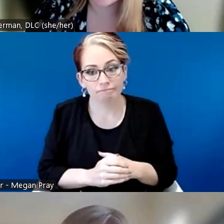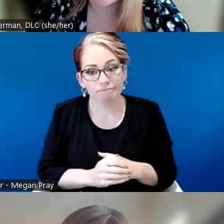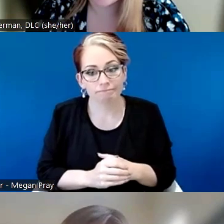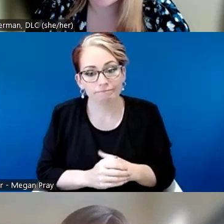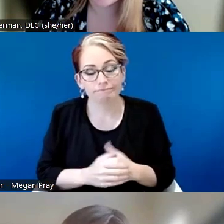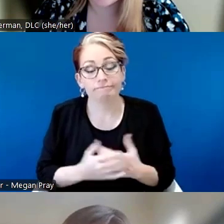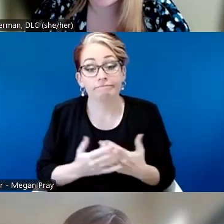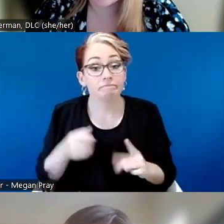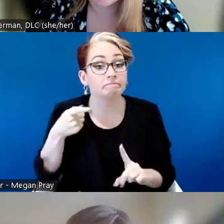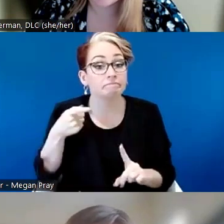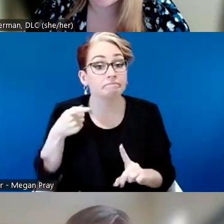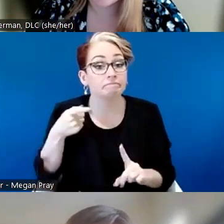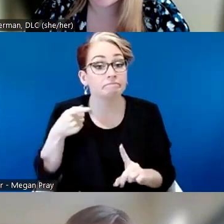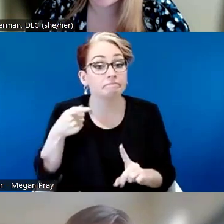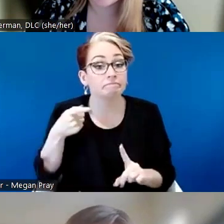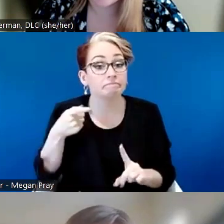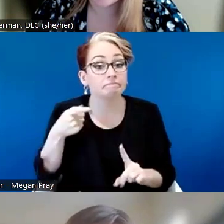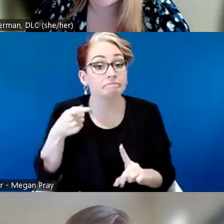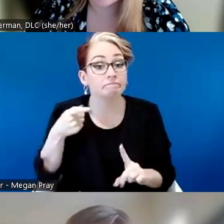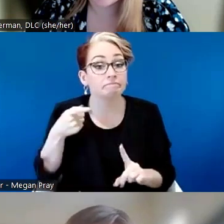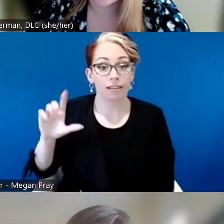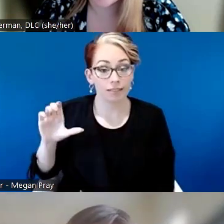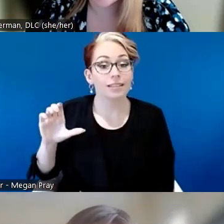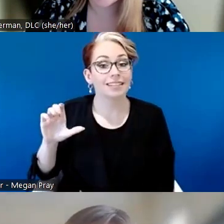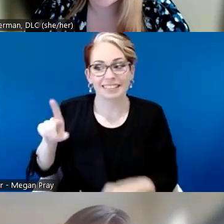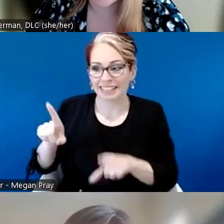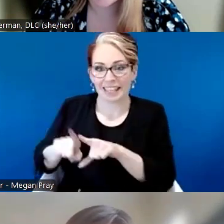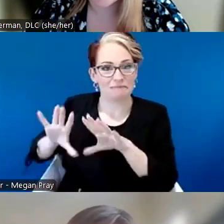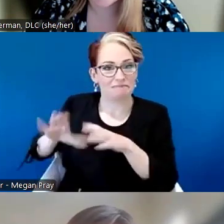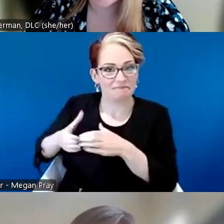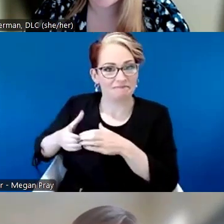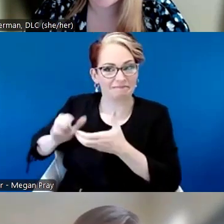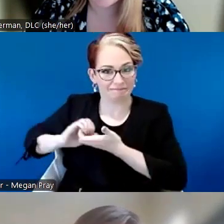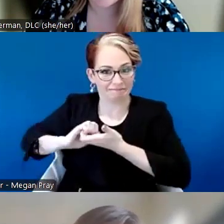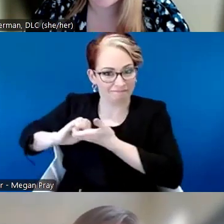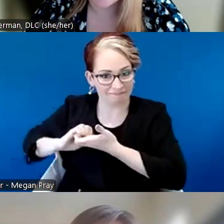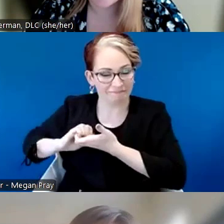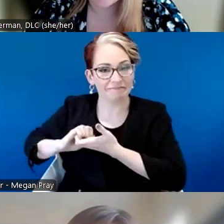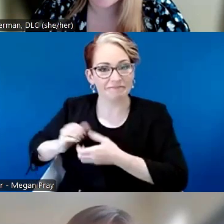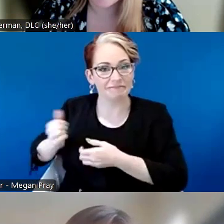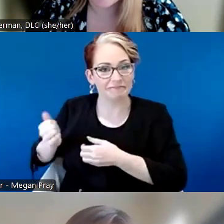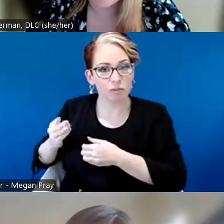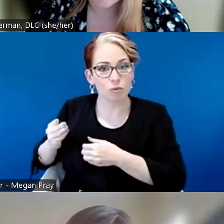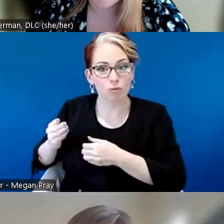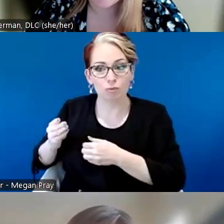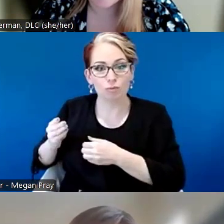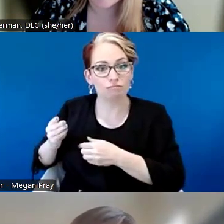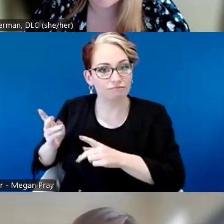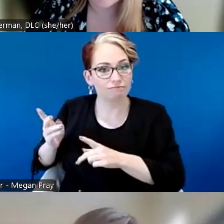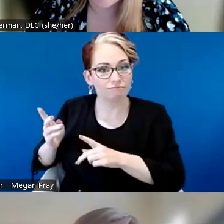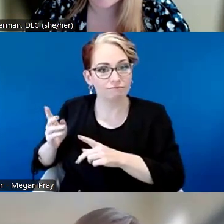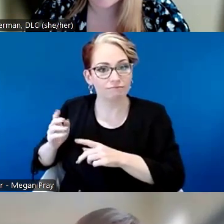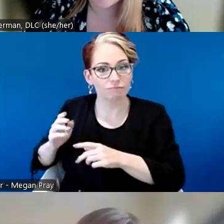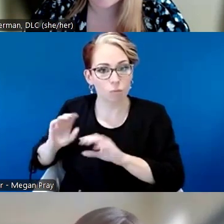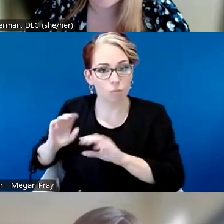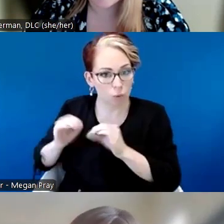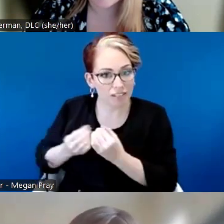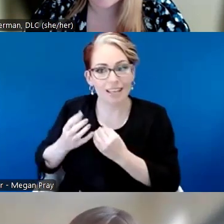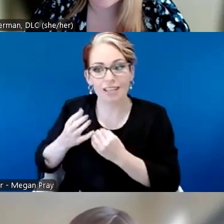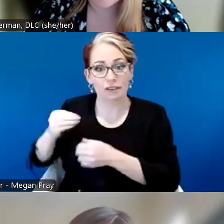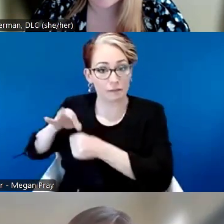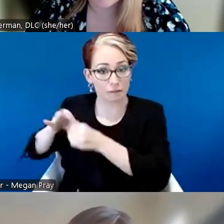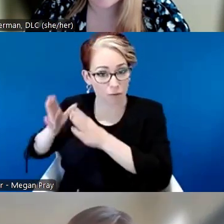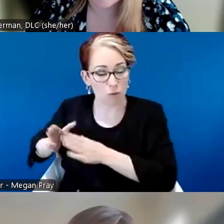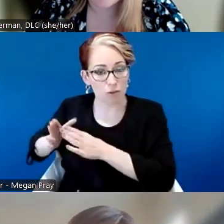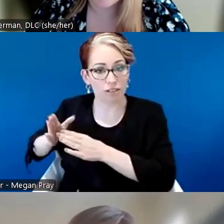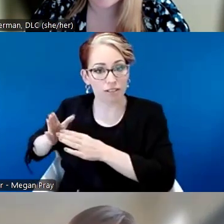Disability Law Center, with our same team and a couple of different individual voters, went to the Federal District